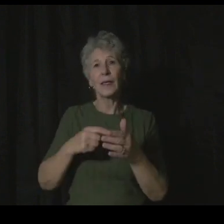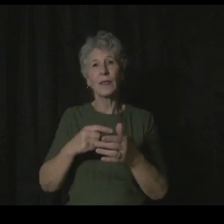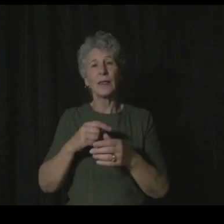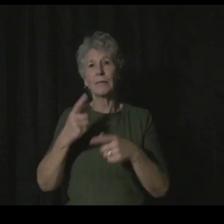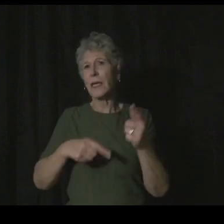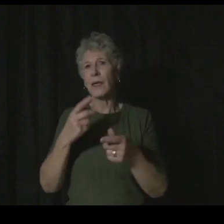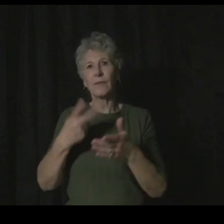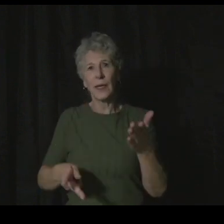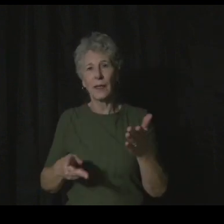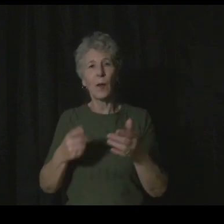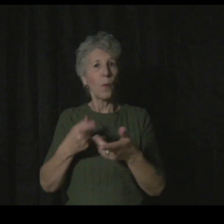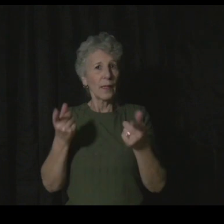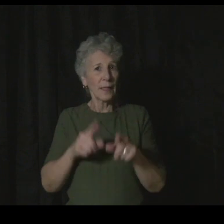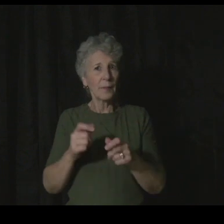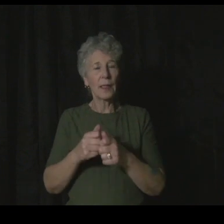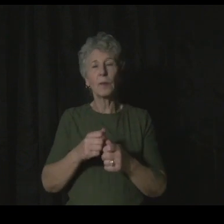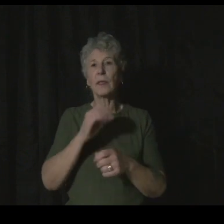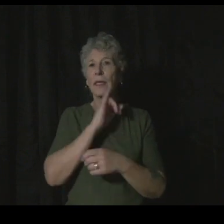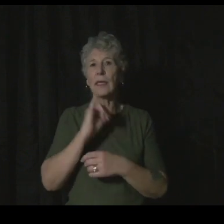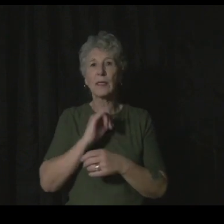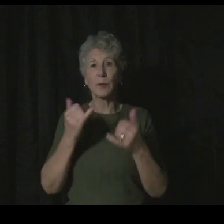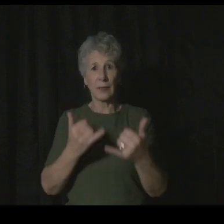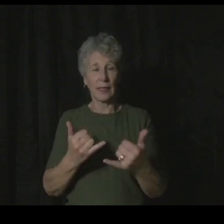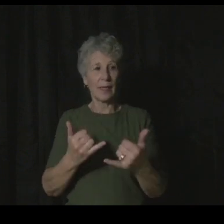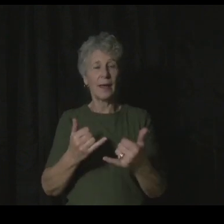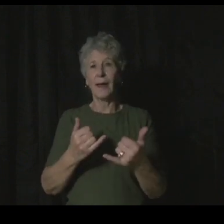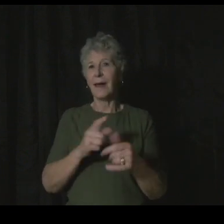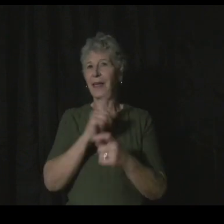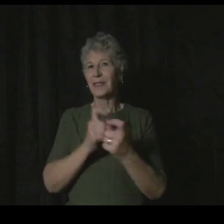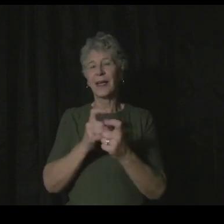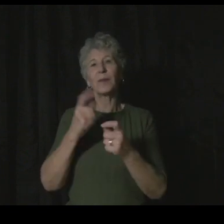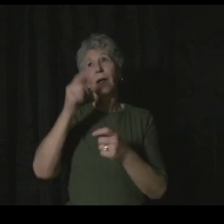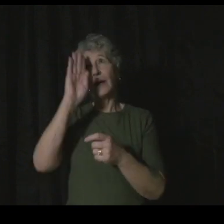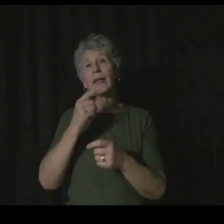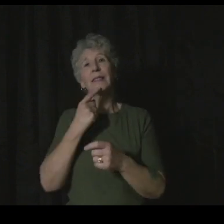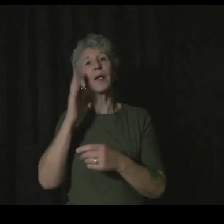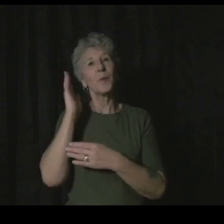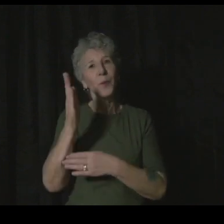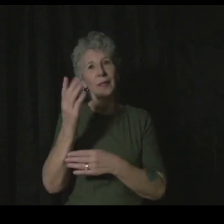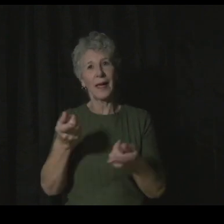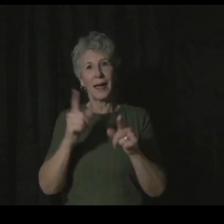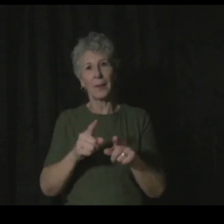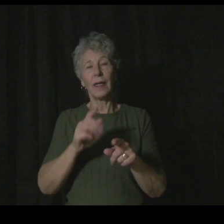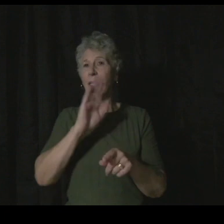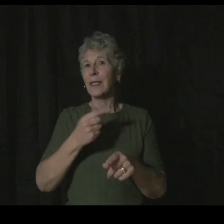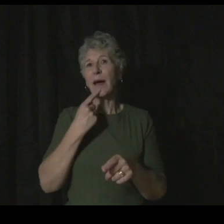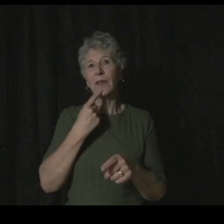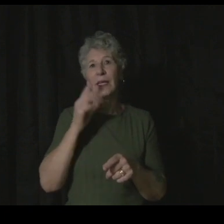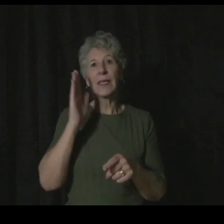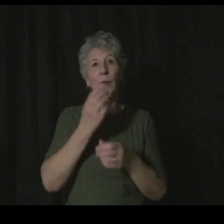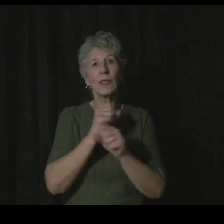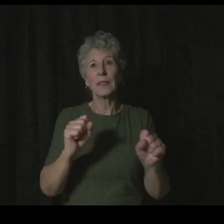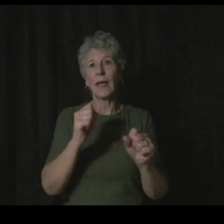is happening with Israel today is exactly what God said was going to happen. He never said he was going to save every